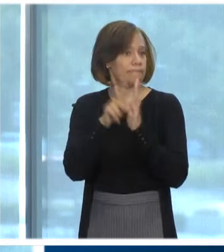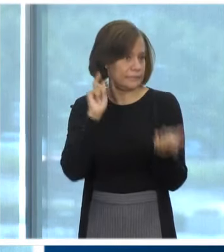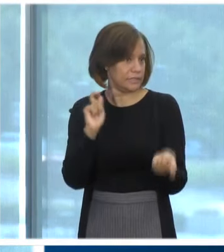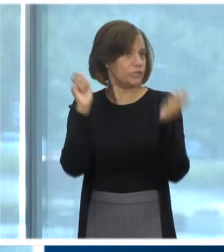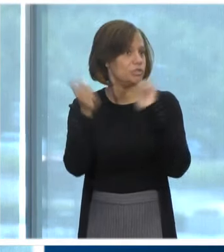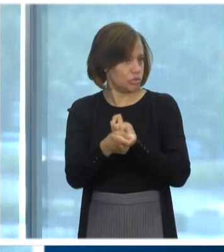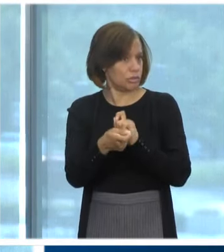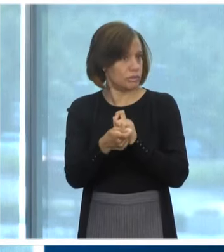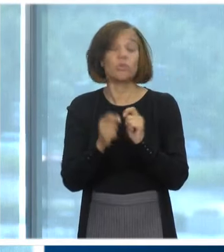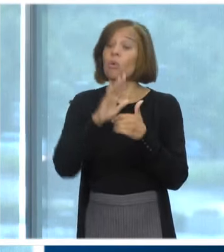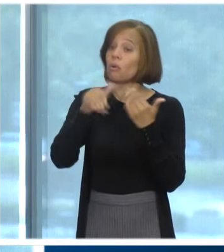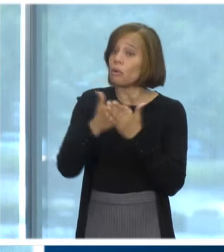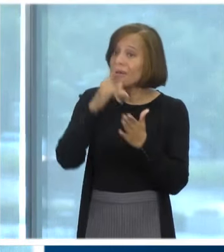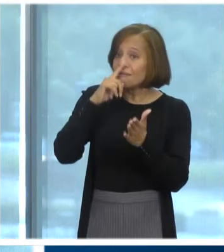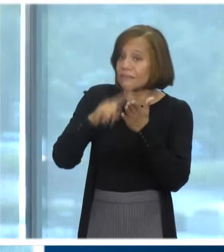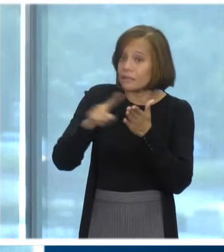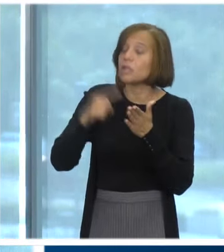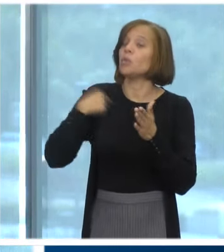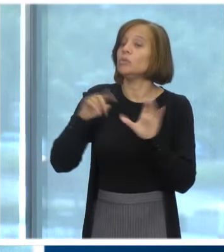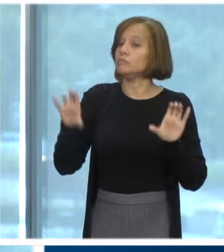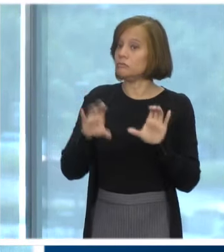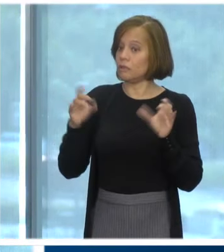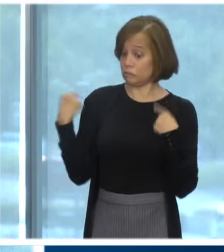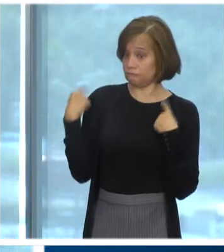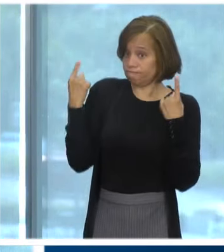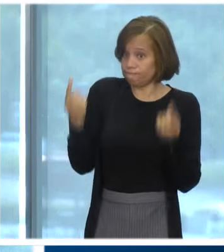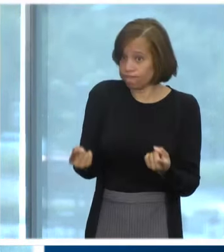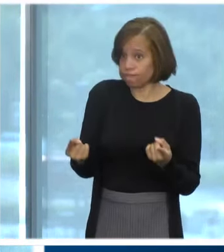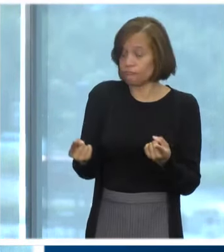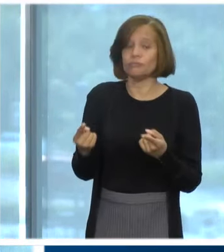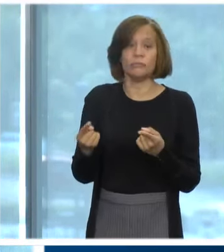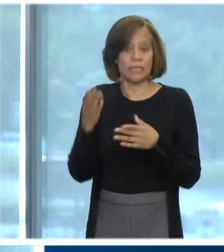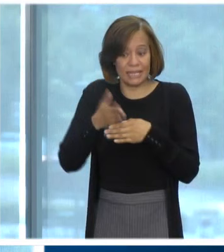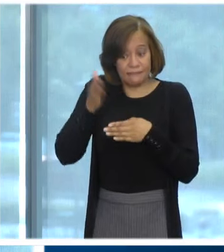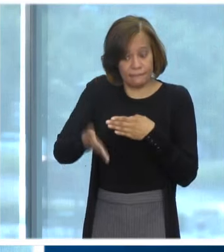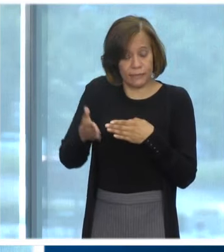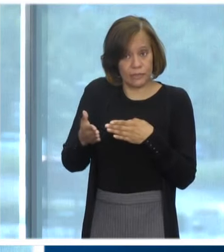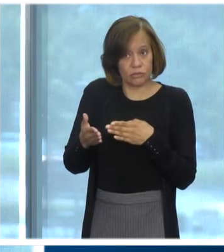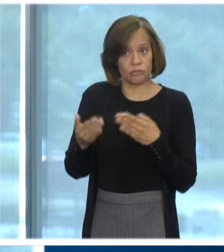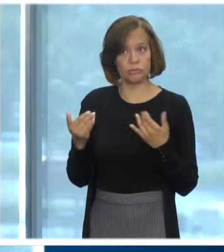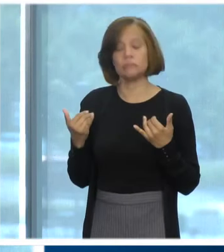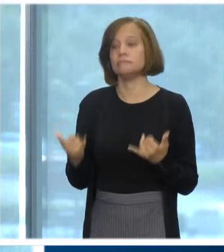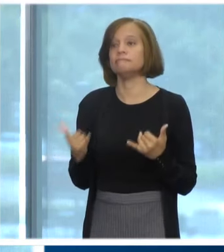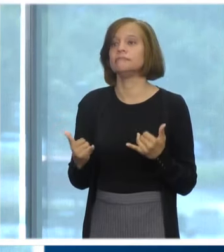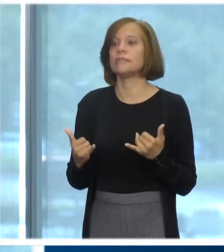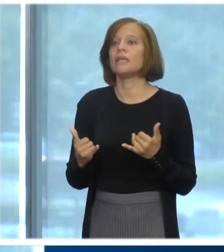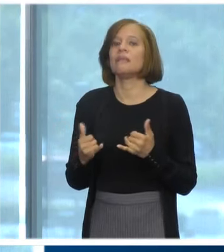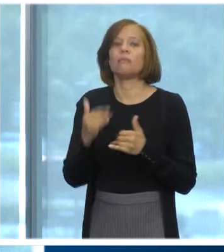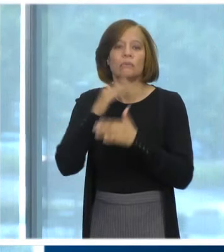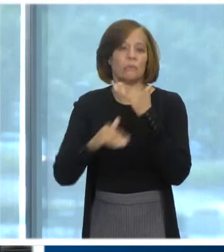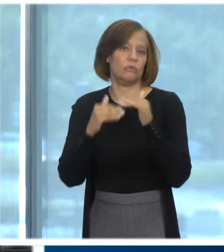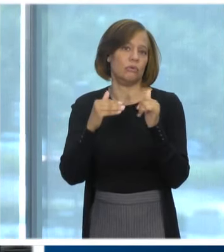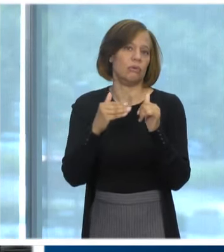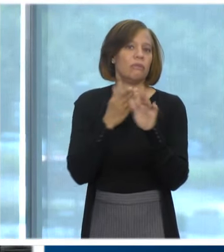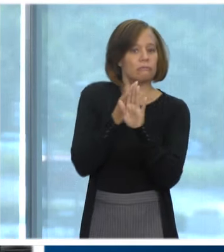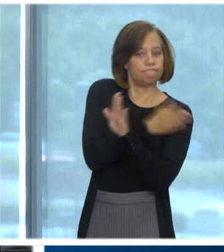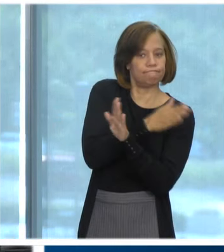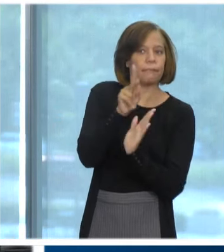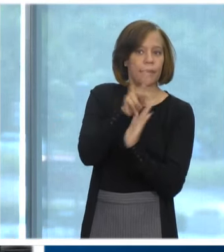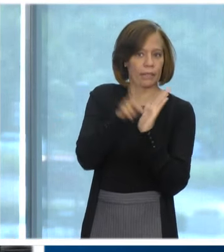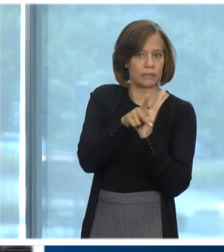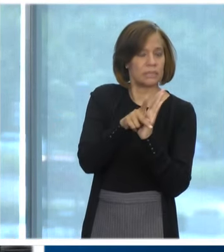all of the investigations that we've conducted to date and concluded to date were completed under the original policy. That's